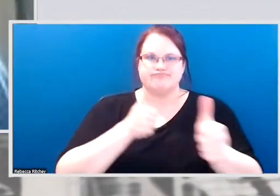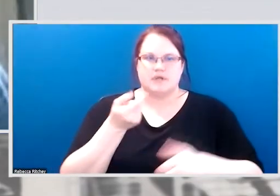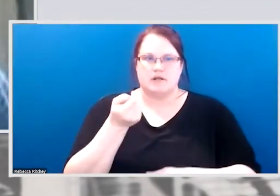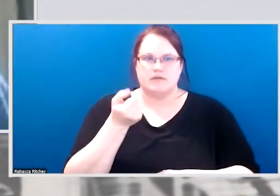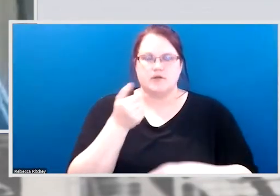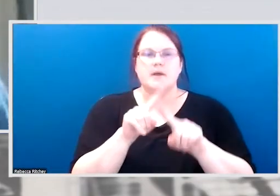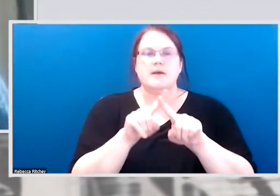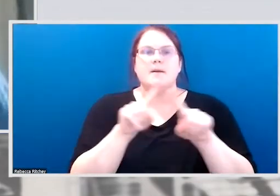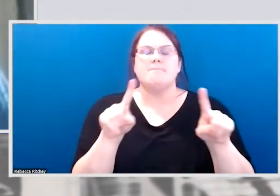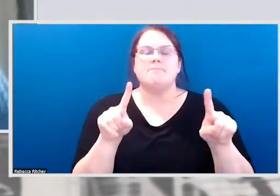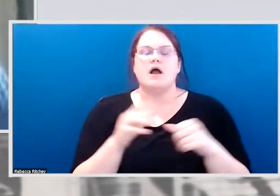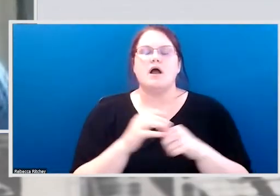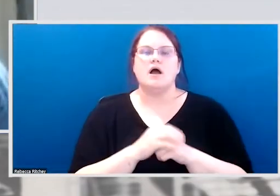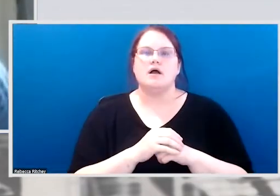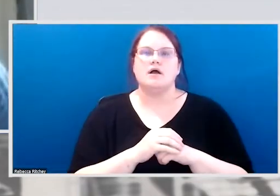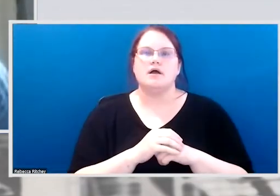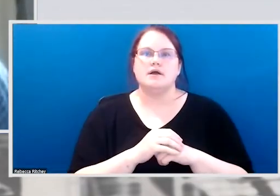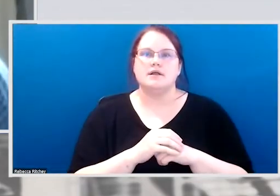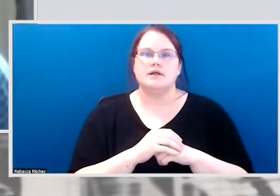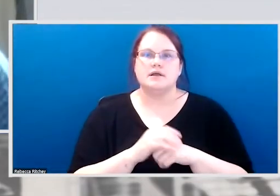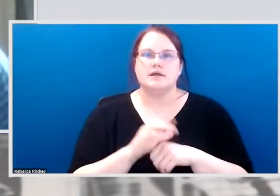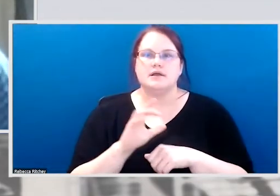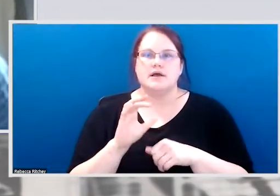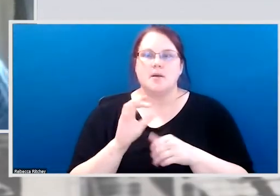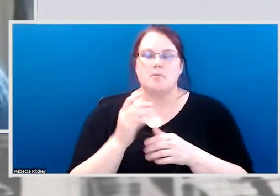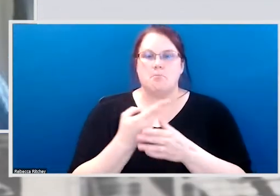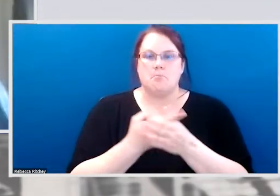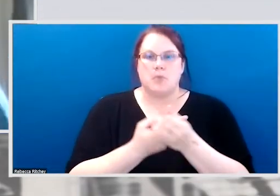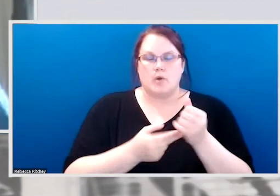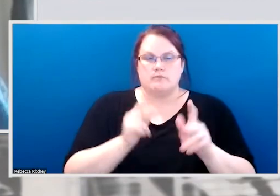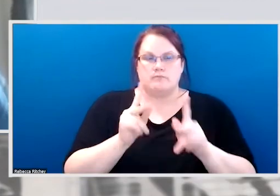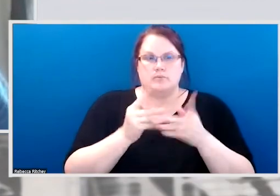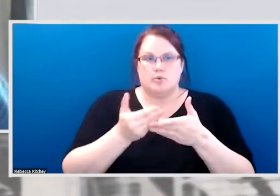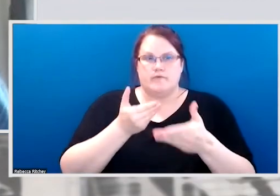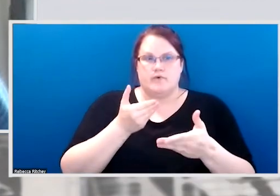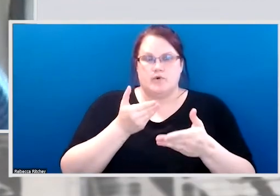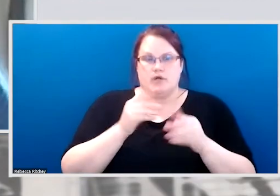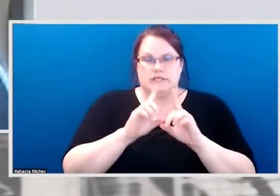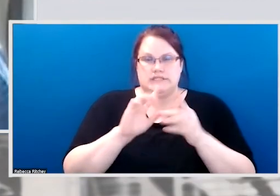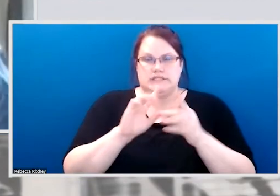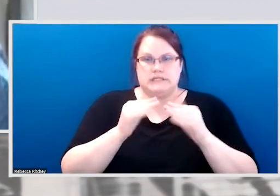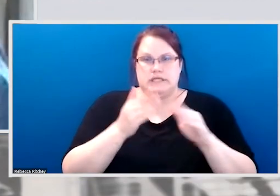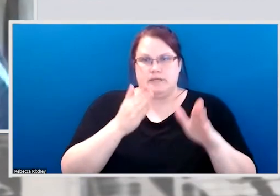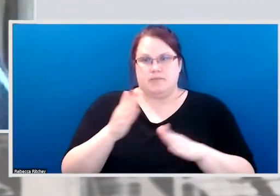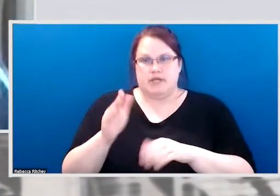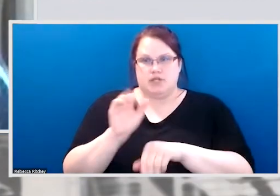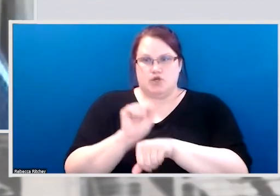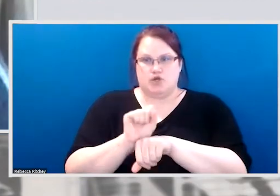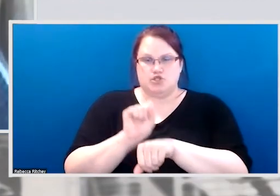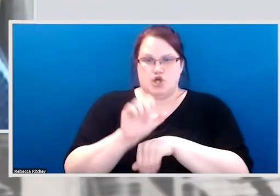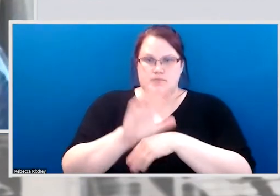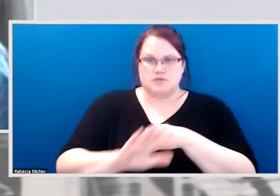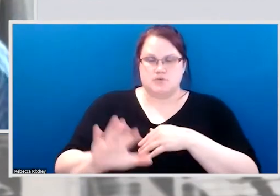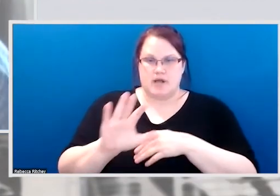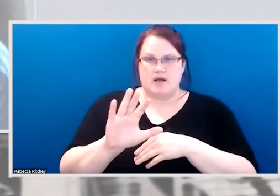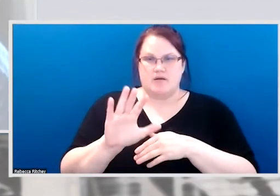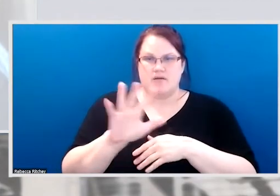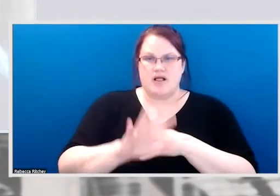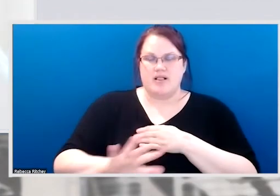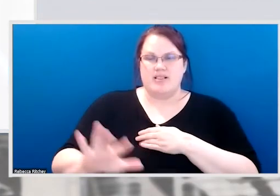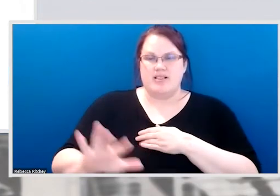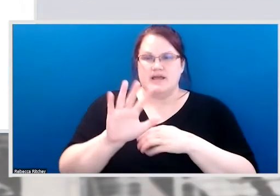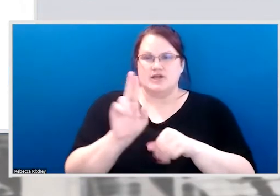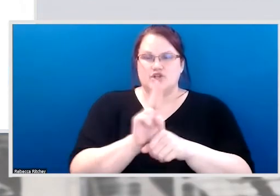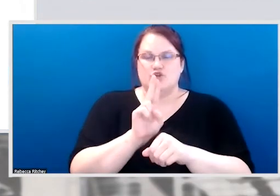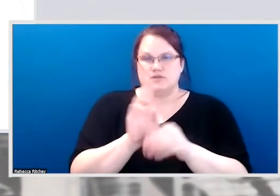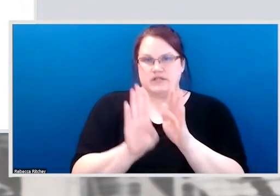As Sarah and Dave both alluded to, the Department of City Planning, really our job is around land use and development. And